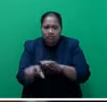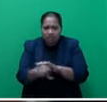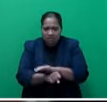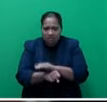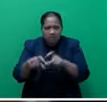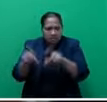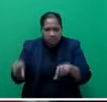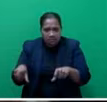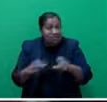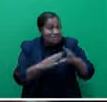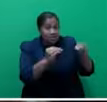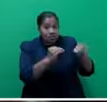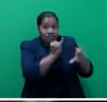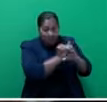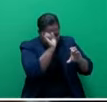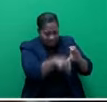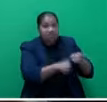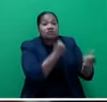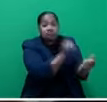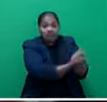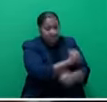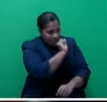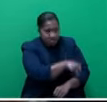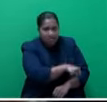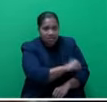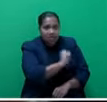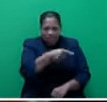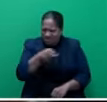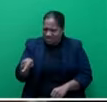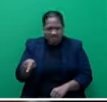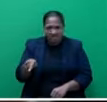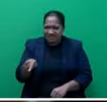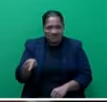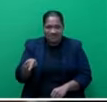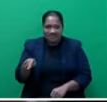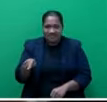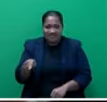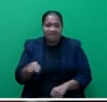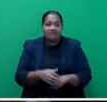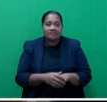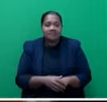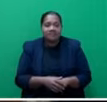Sexual offences, yes. Drugs, yes. But not this one, Mr. Speaker, sir.